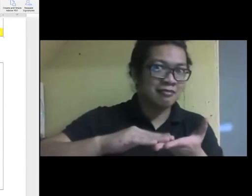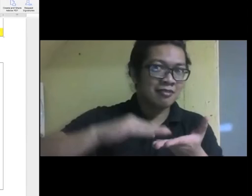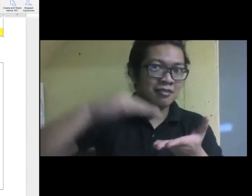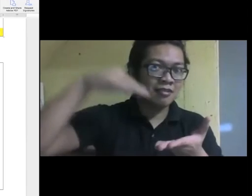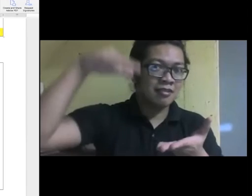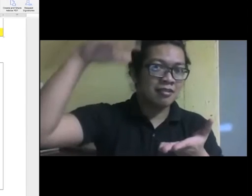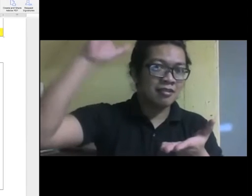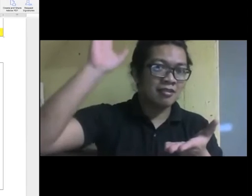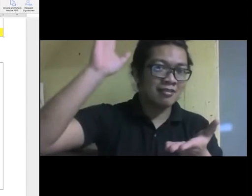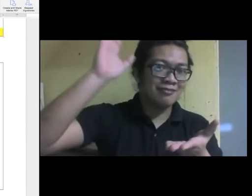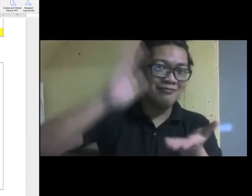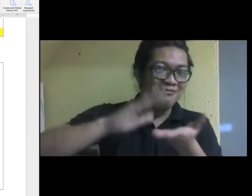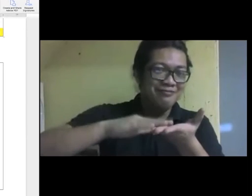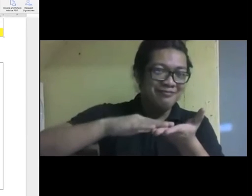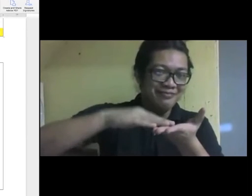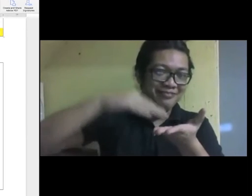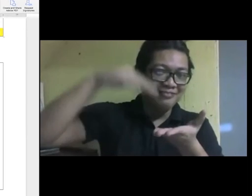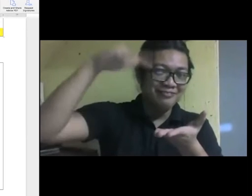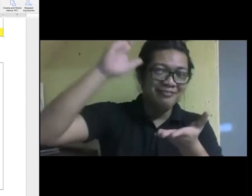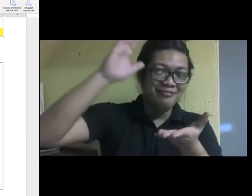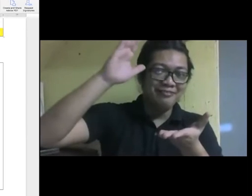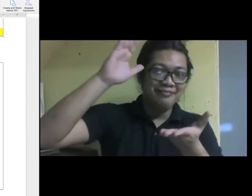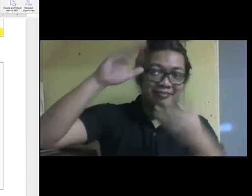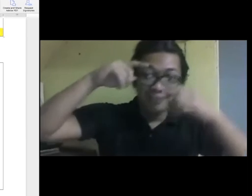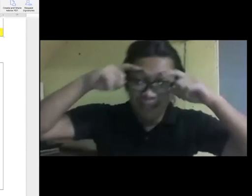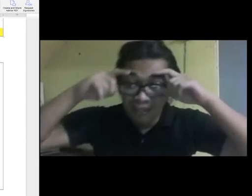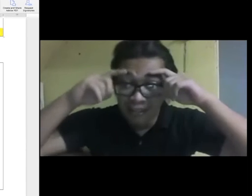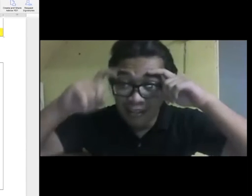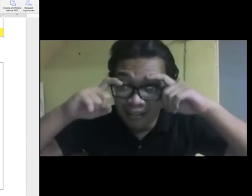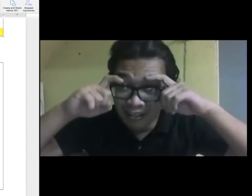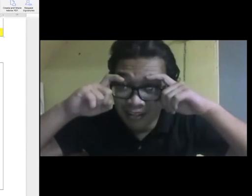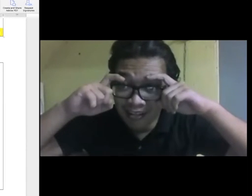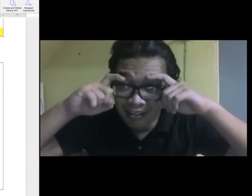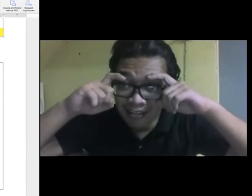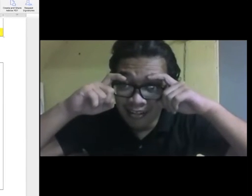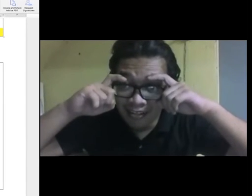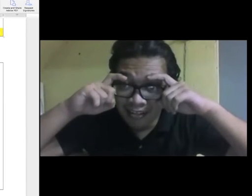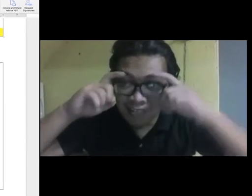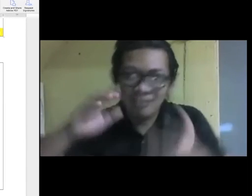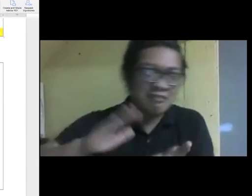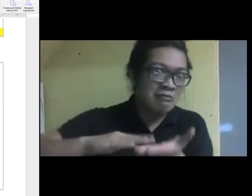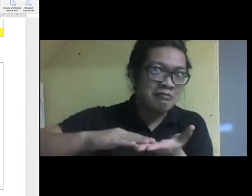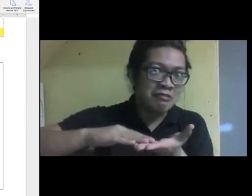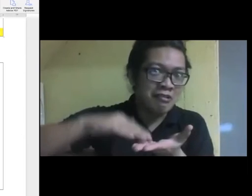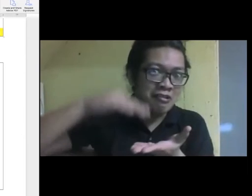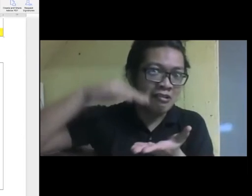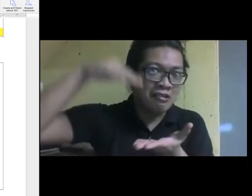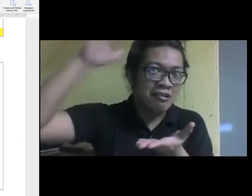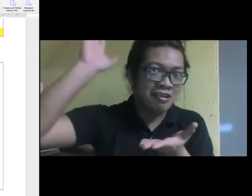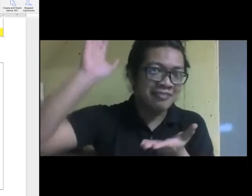Whiteout is expensive. Expensive. With your eyebrow.